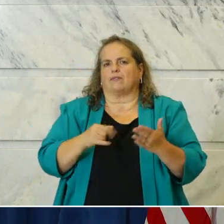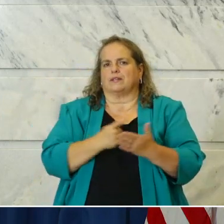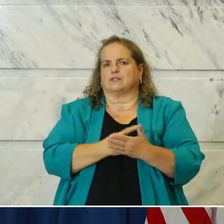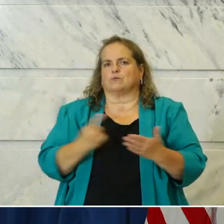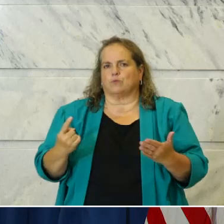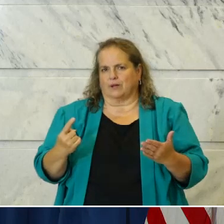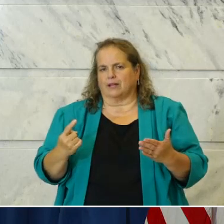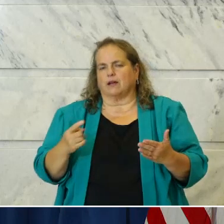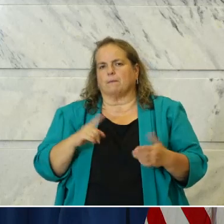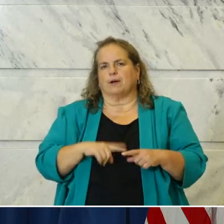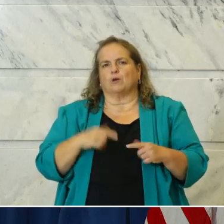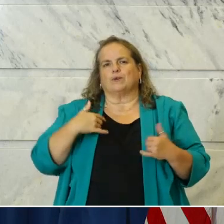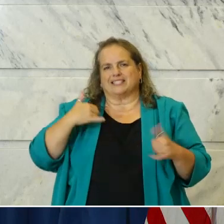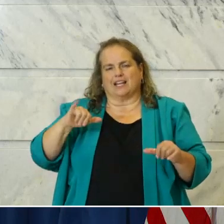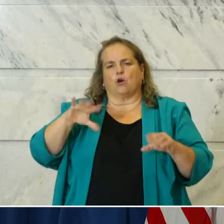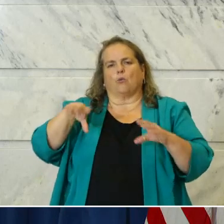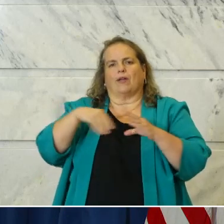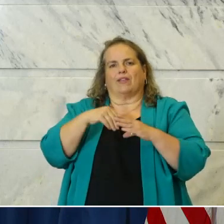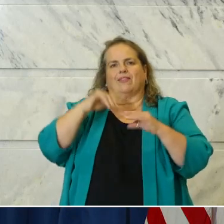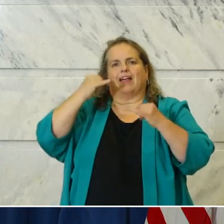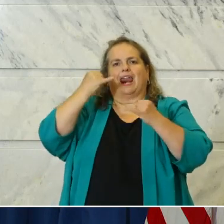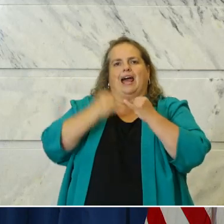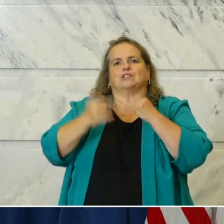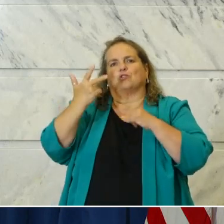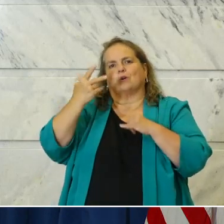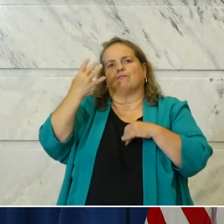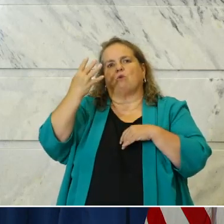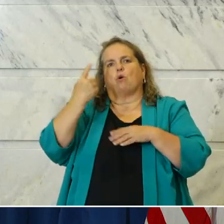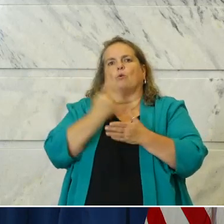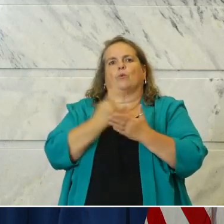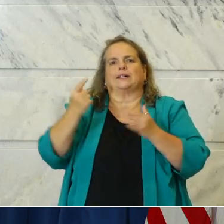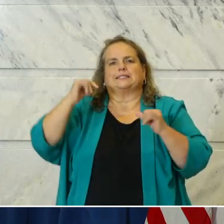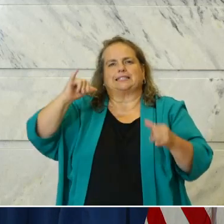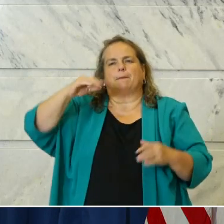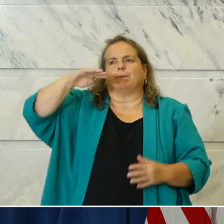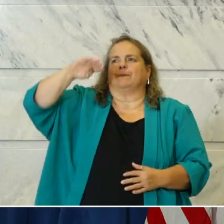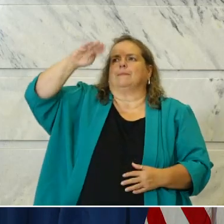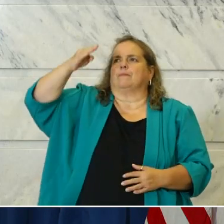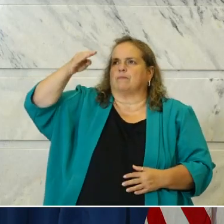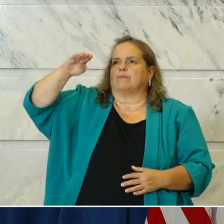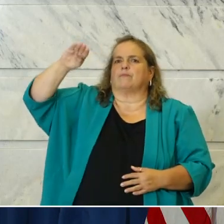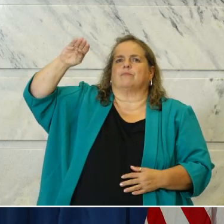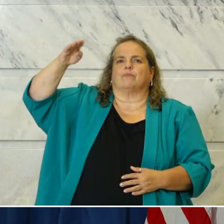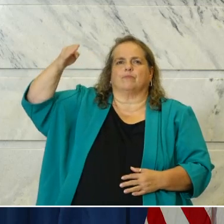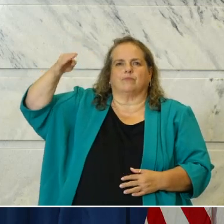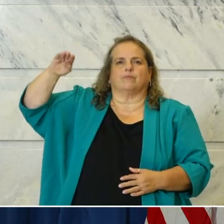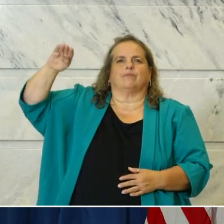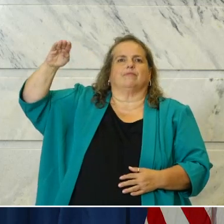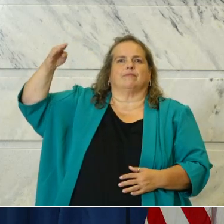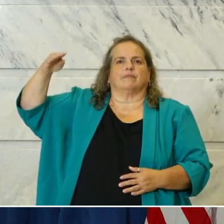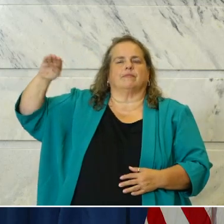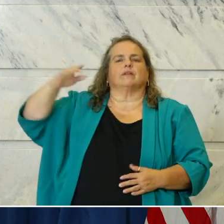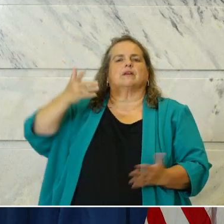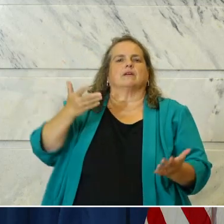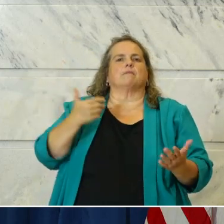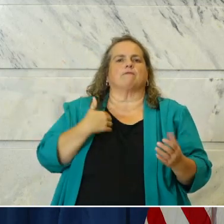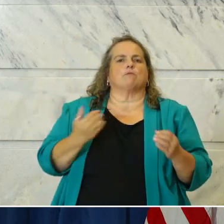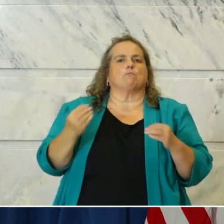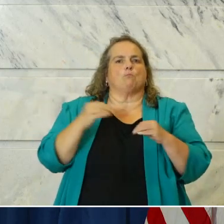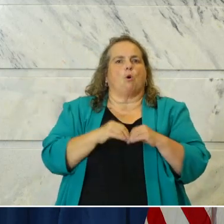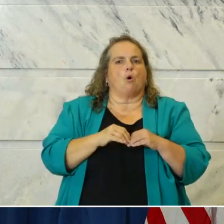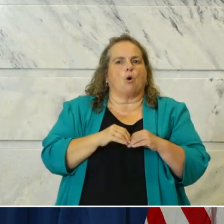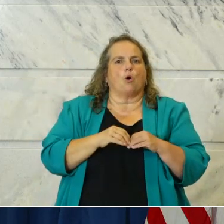the margins of the last 3 or 4 weeks where we could have more symptomatic people coming in